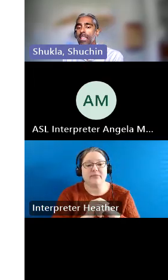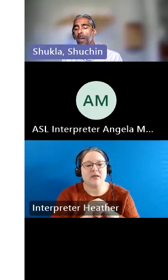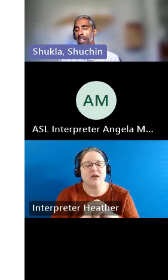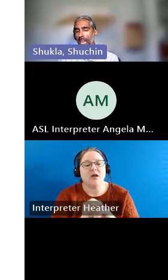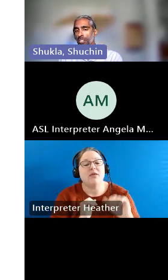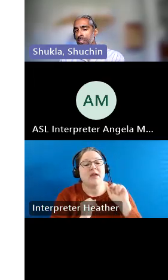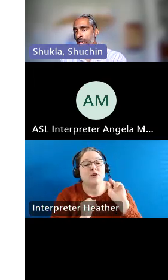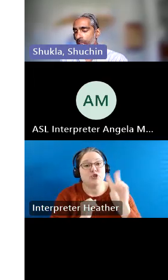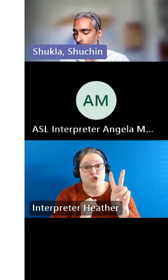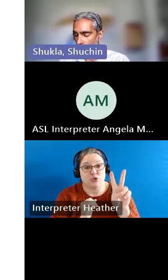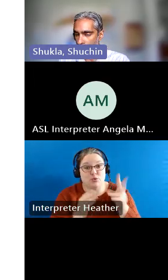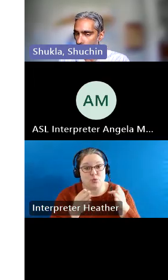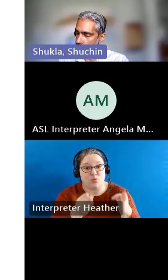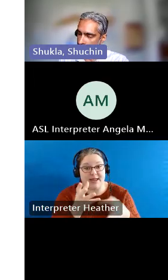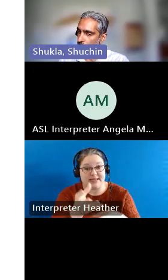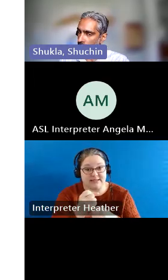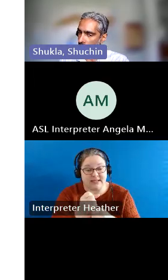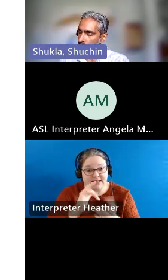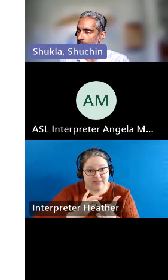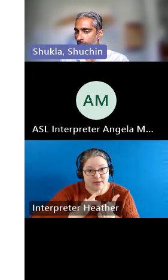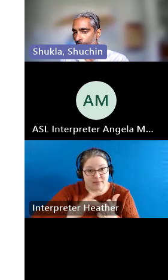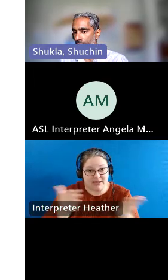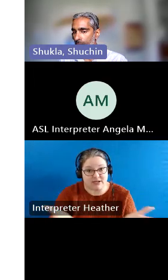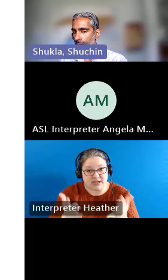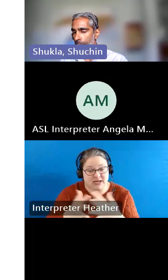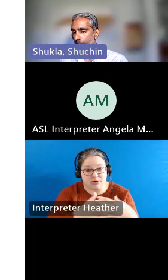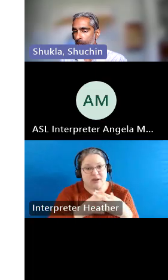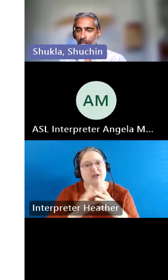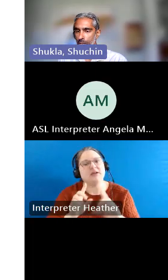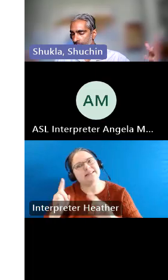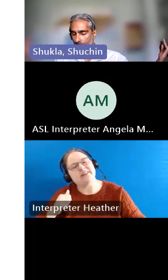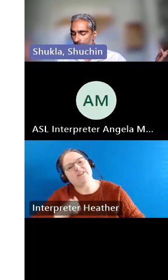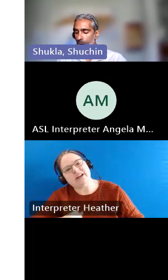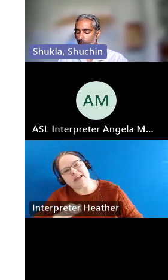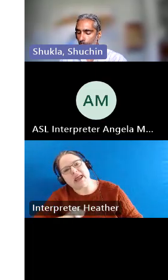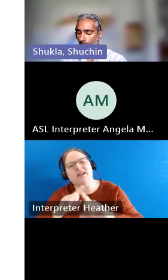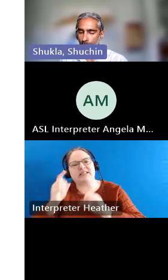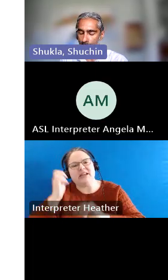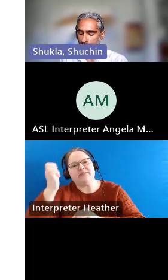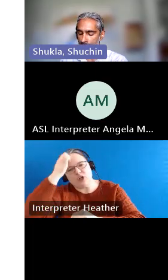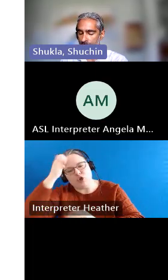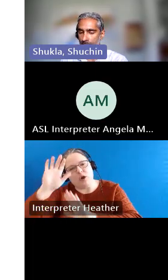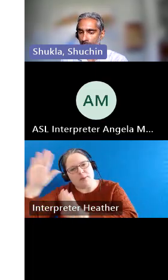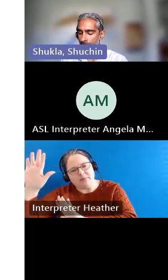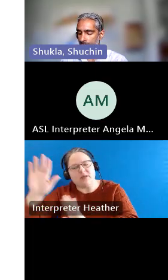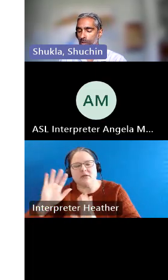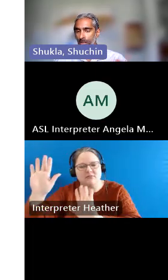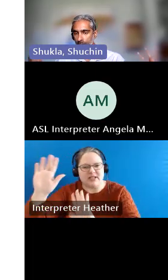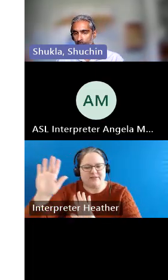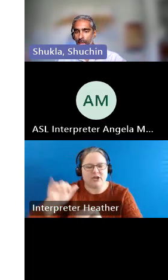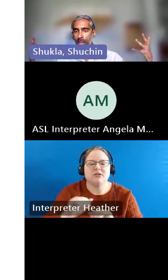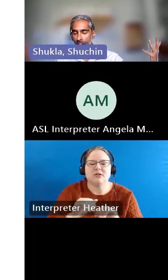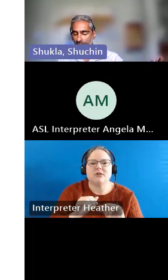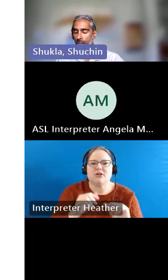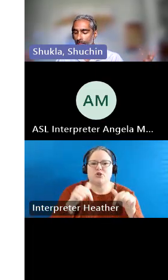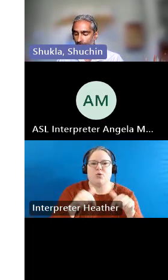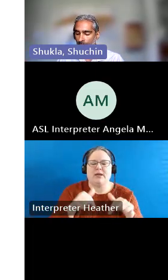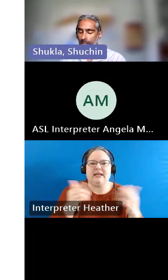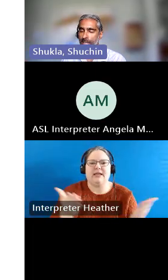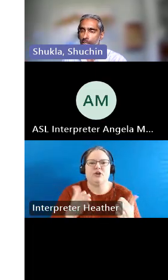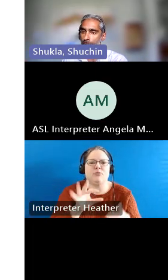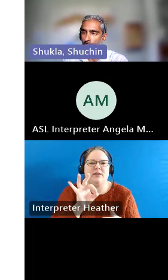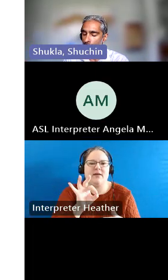of getting these medications in America. It's different in Canada, different in European countries and elsewhere around the world, right? So this is has to do with our DEA